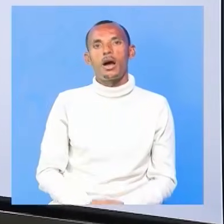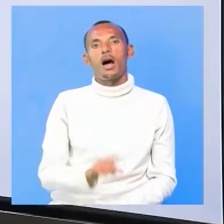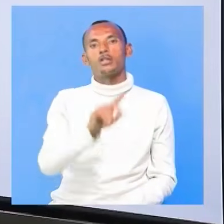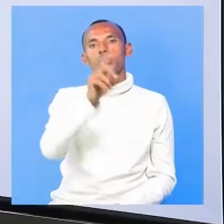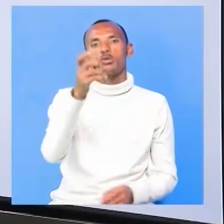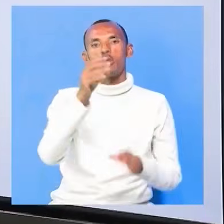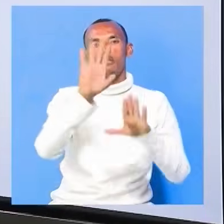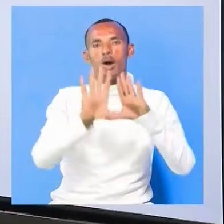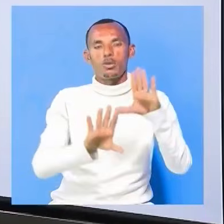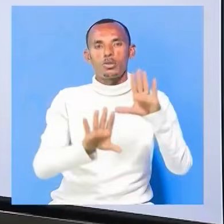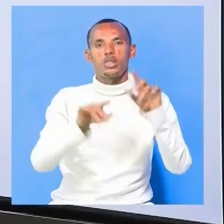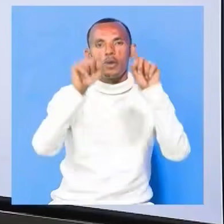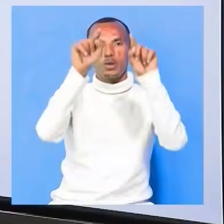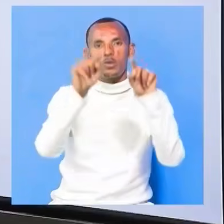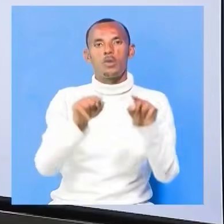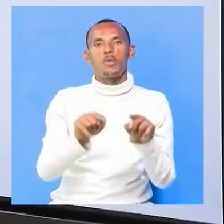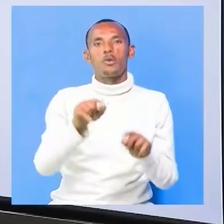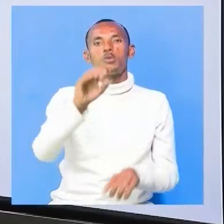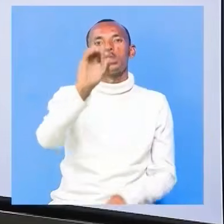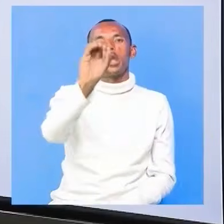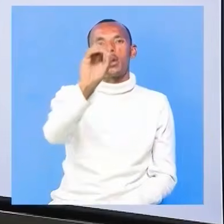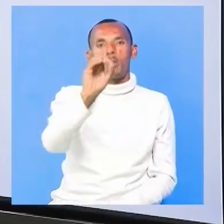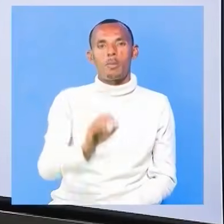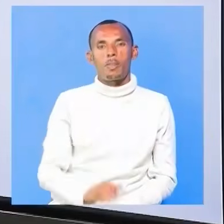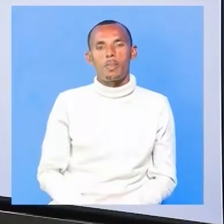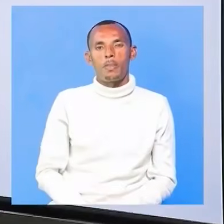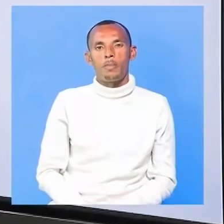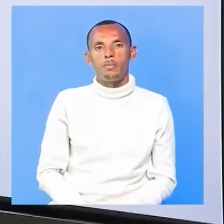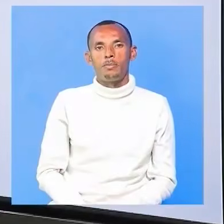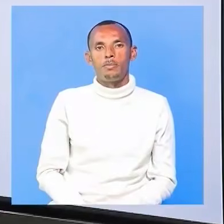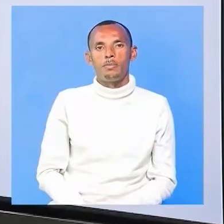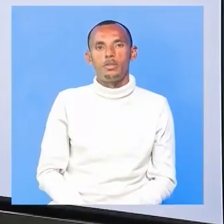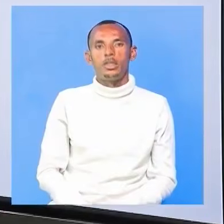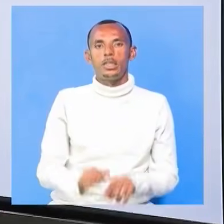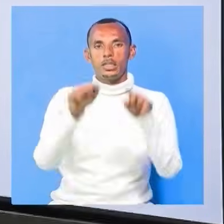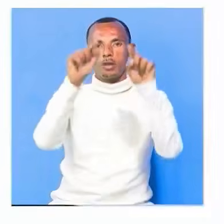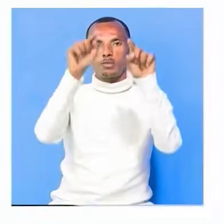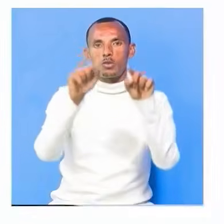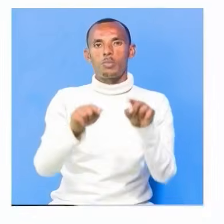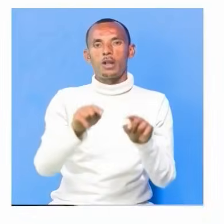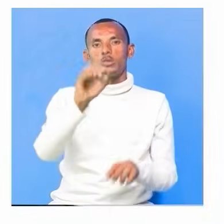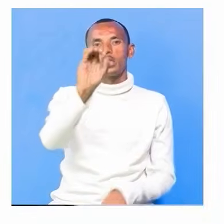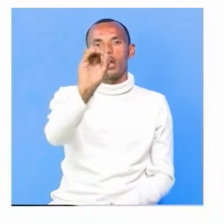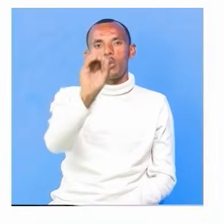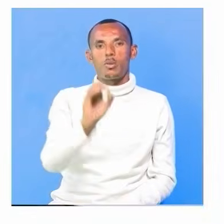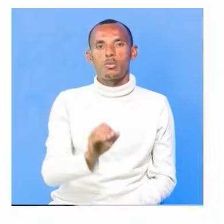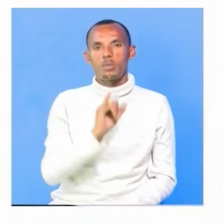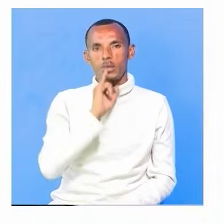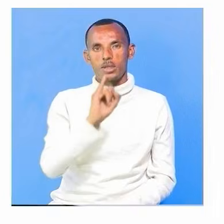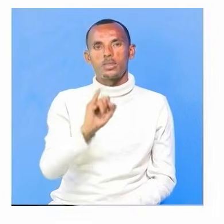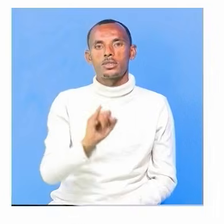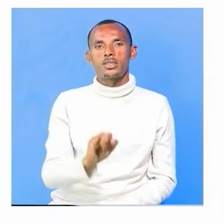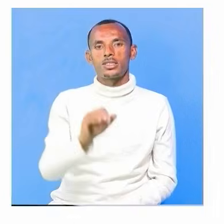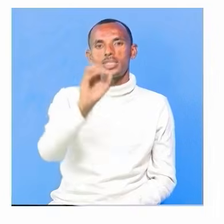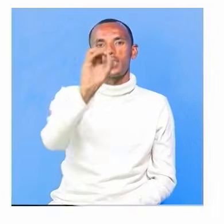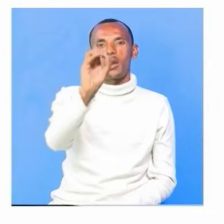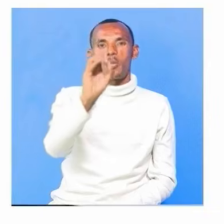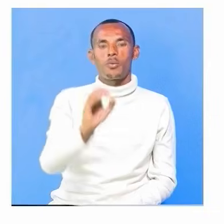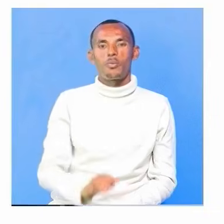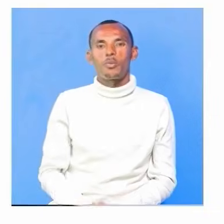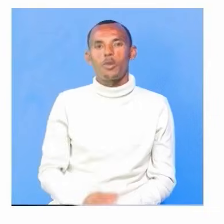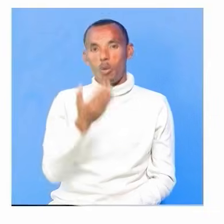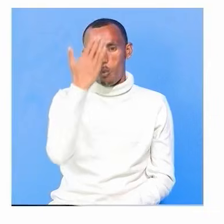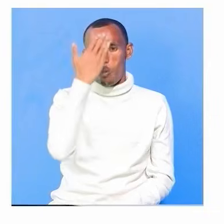You may be asked to evaluate the absolute value of 0. Say, the absolute value of 0 is